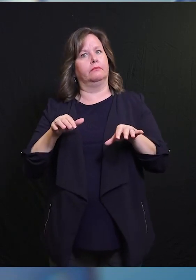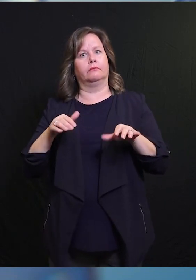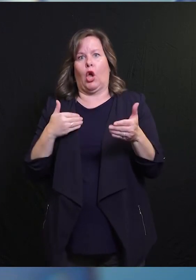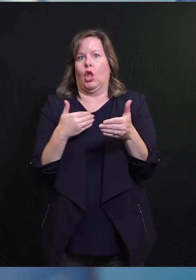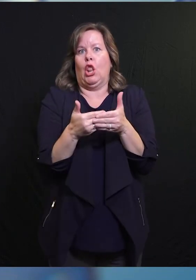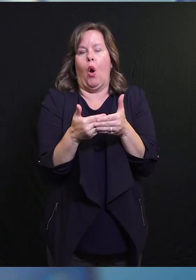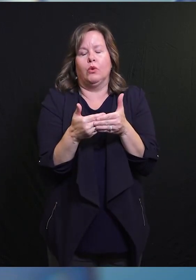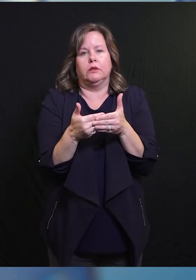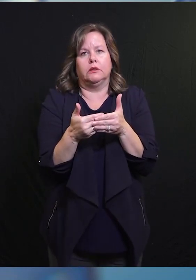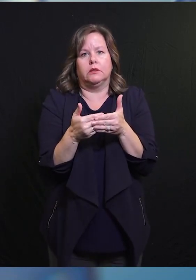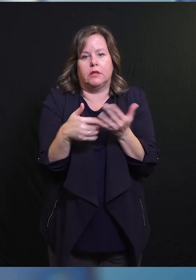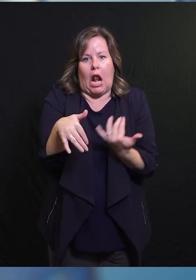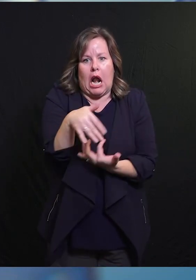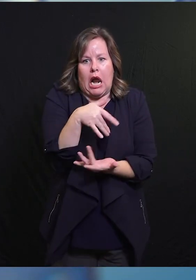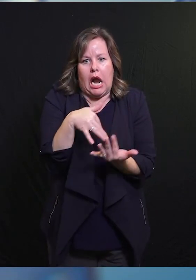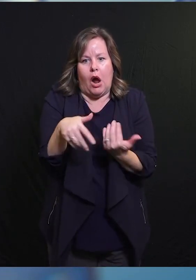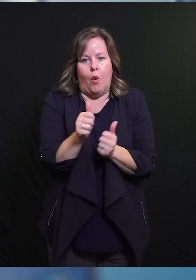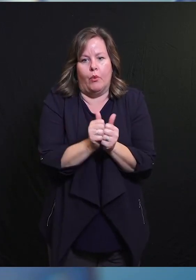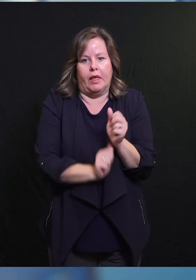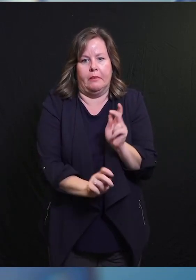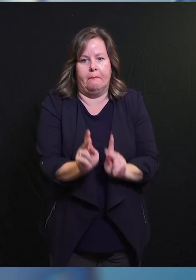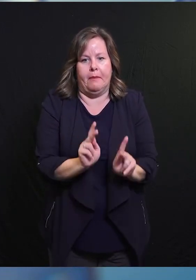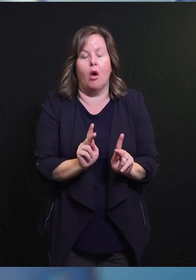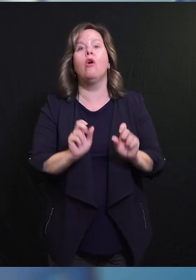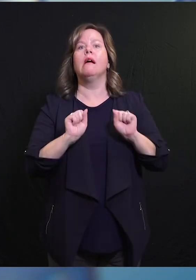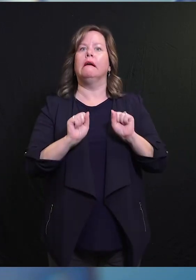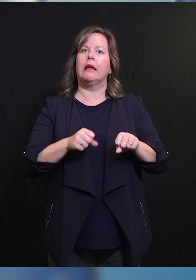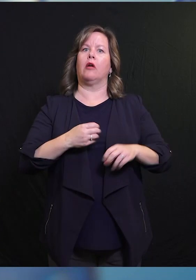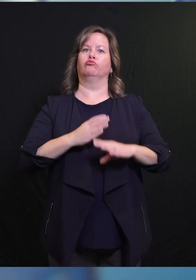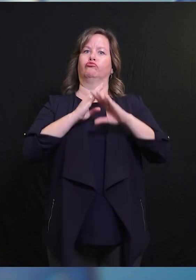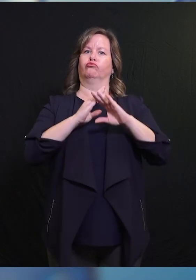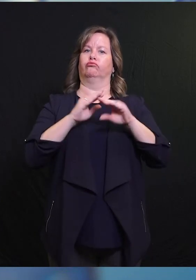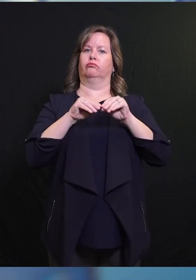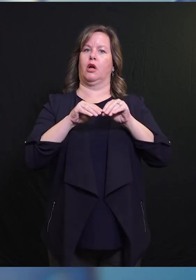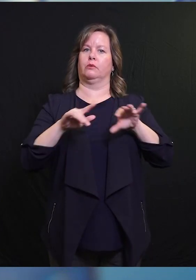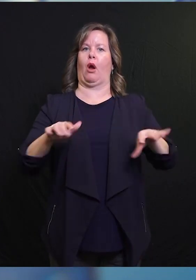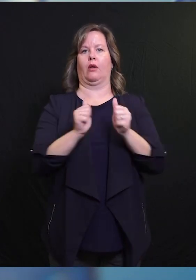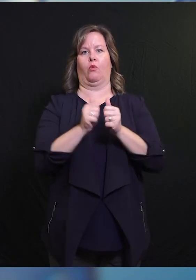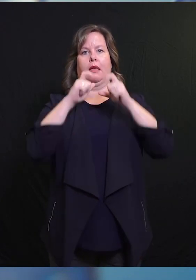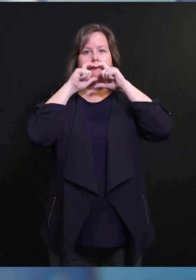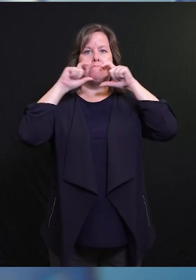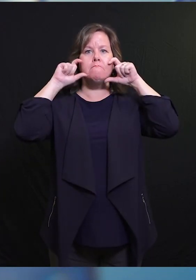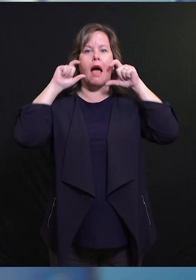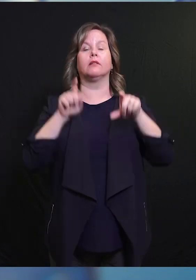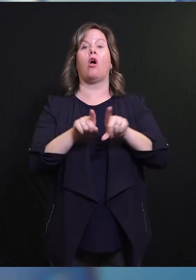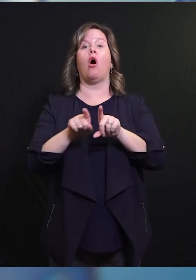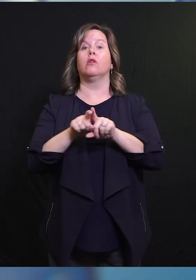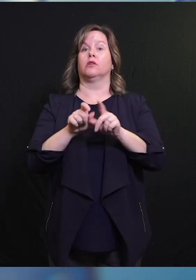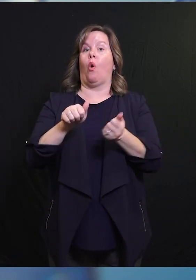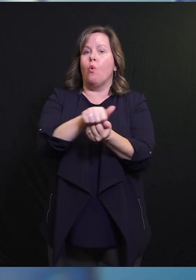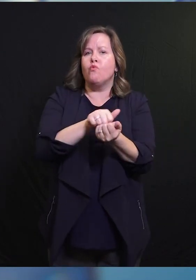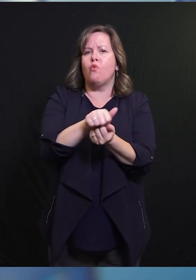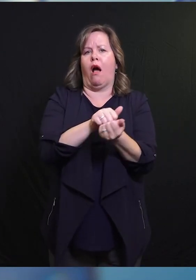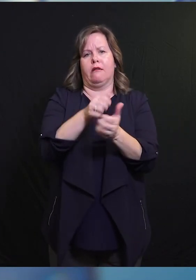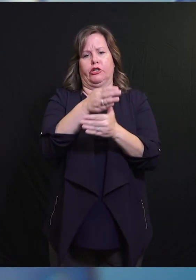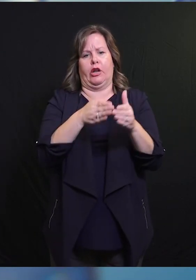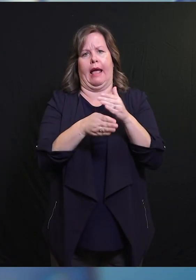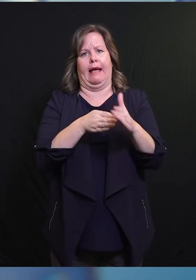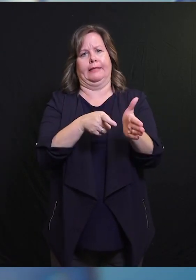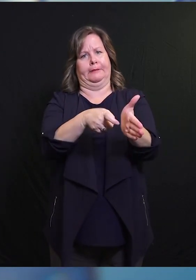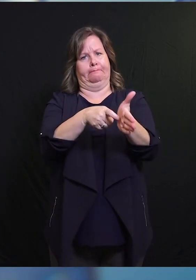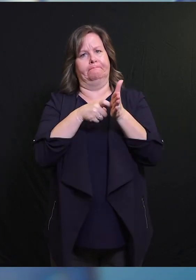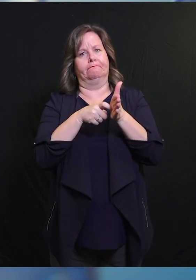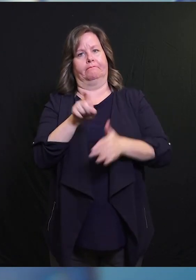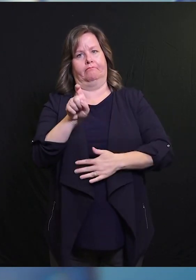be an effective tool for limiting the virus being spread. It's also very important that we're washing hands and we're following through with all those